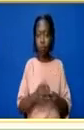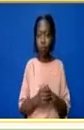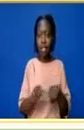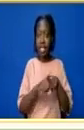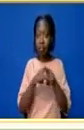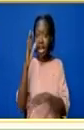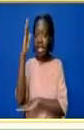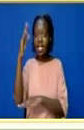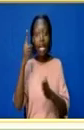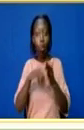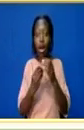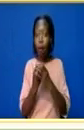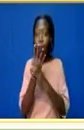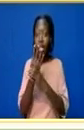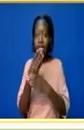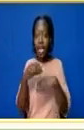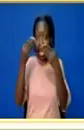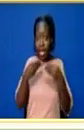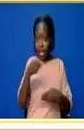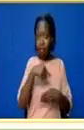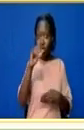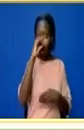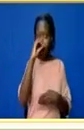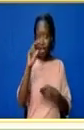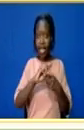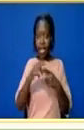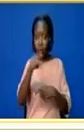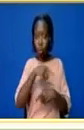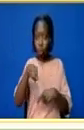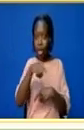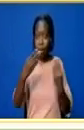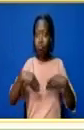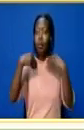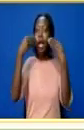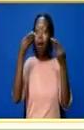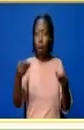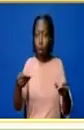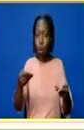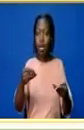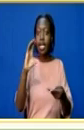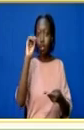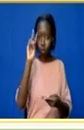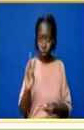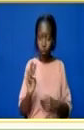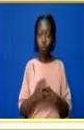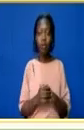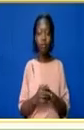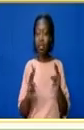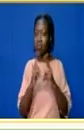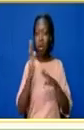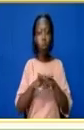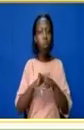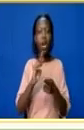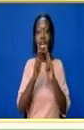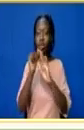give us oxygen. We breathe out carbon dioxide. Carbon dioxide, yes. Those are trees. That's they a good relationship. Very. Mm.